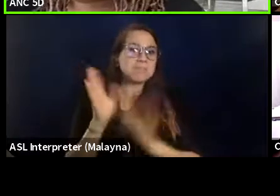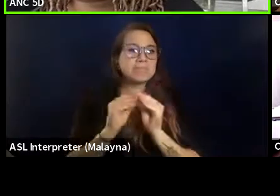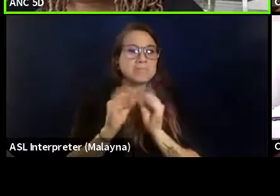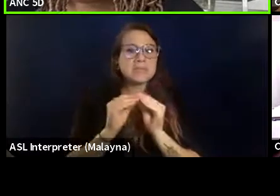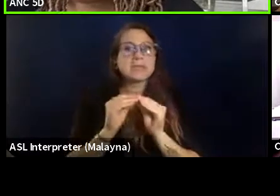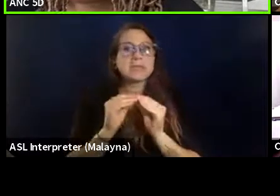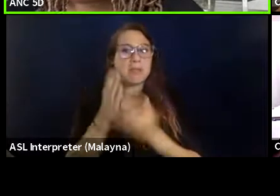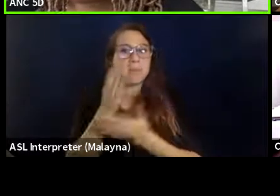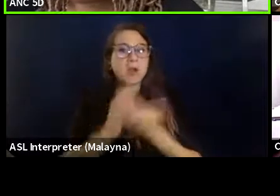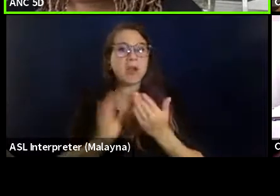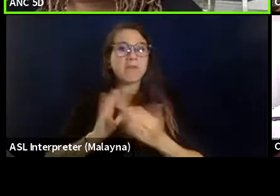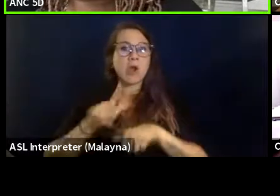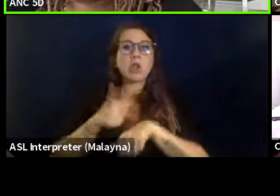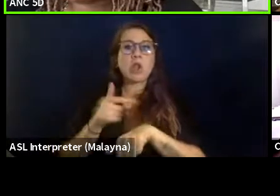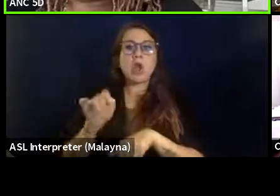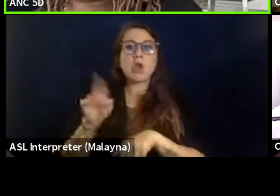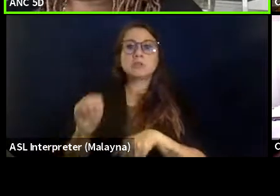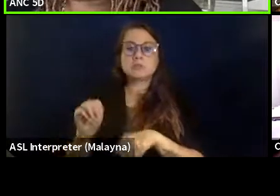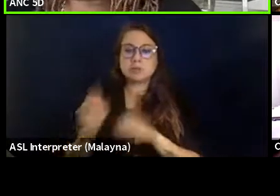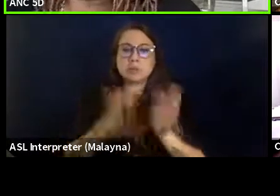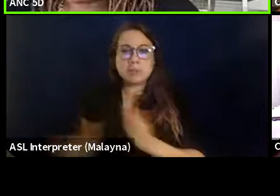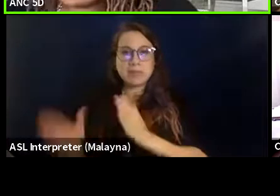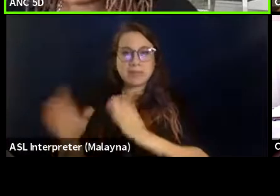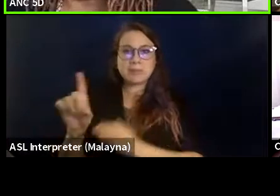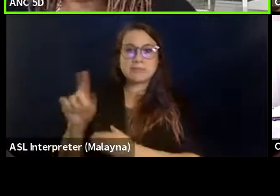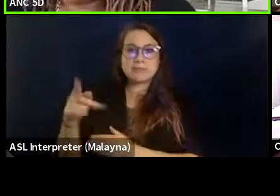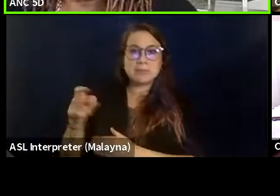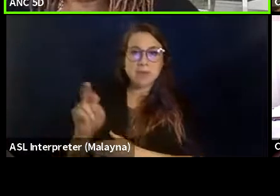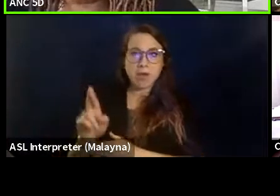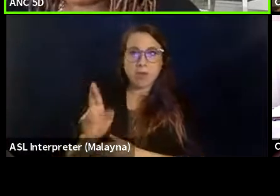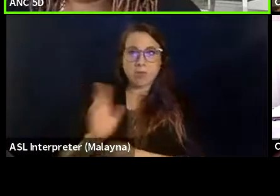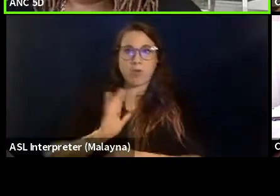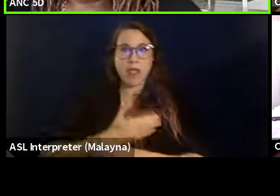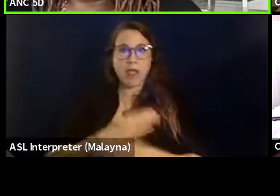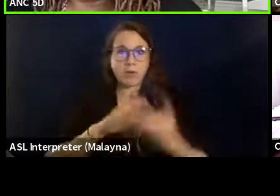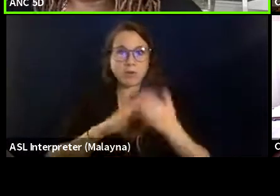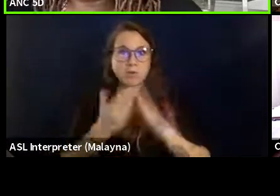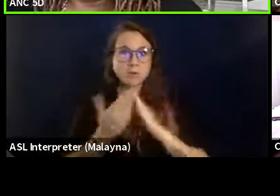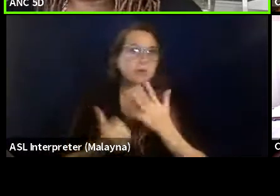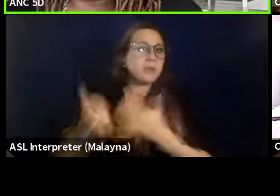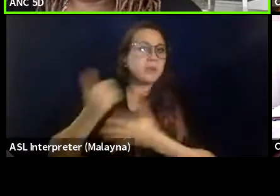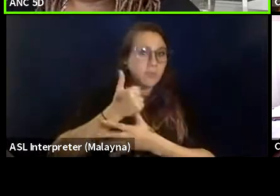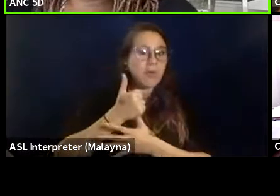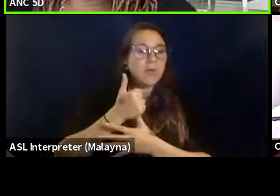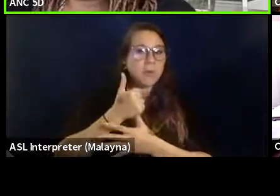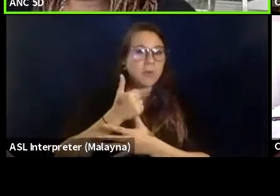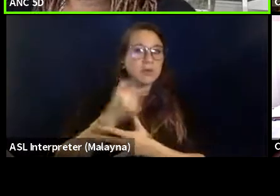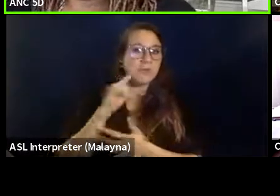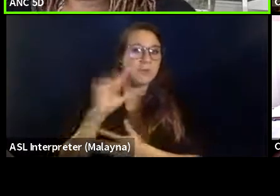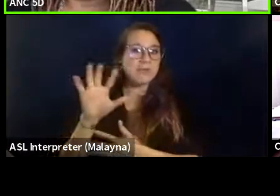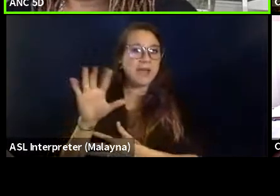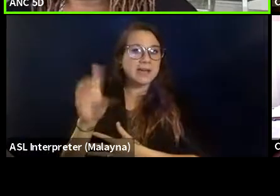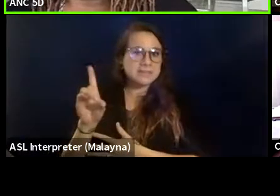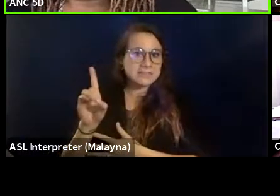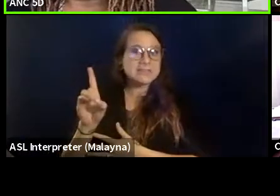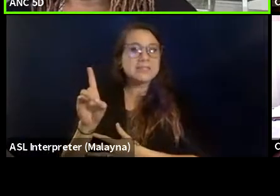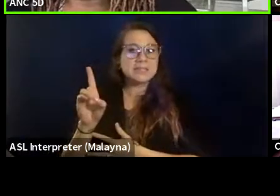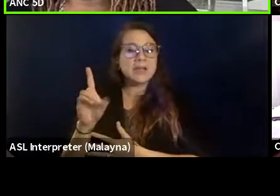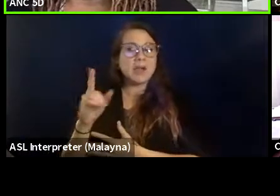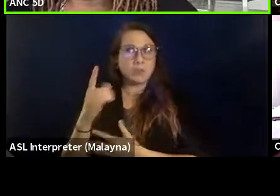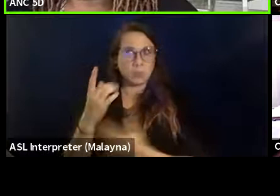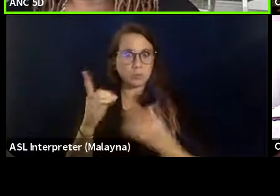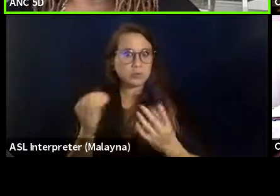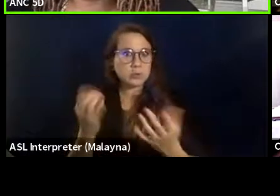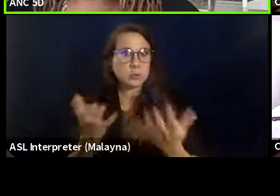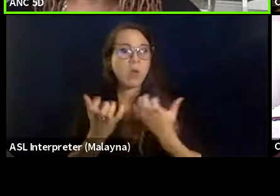our long-term planning with DPR about what are our community priorities for 5D is that, you know, we do want